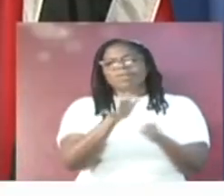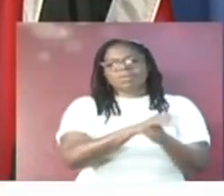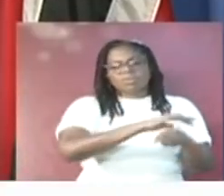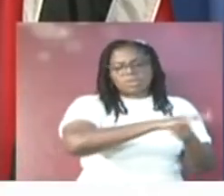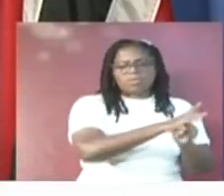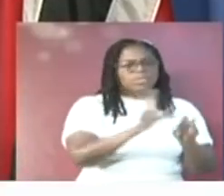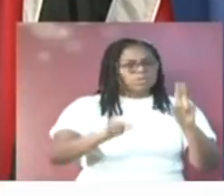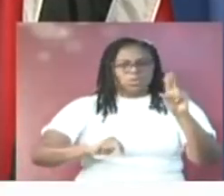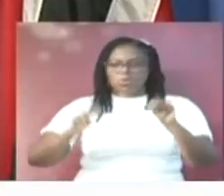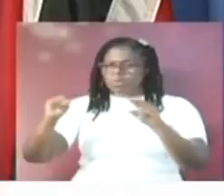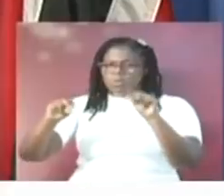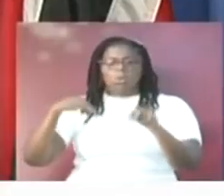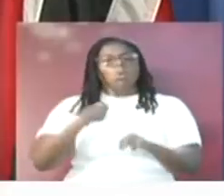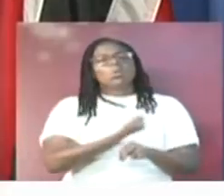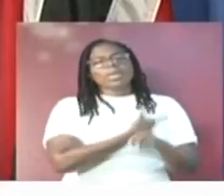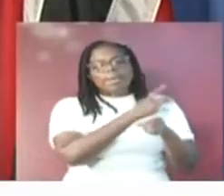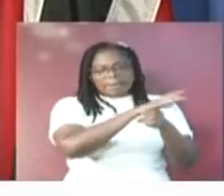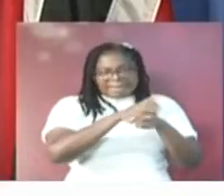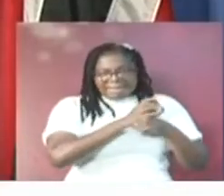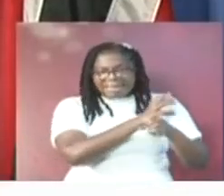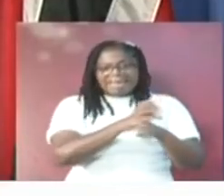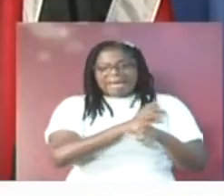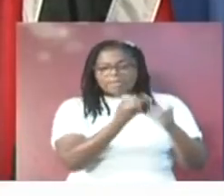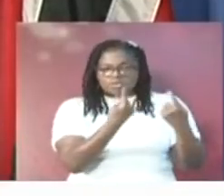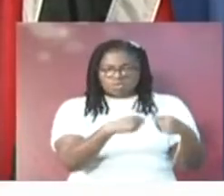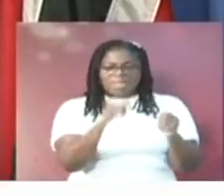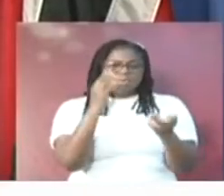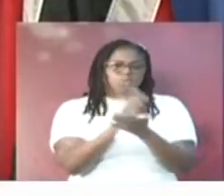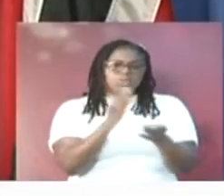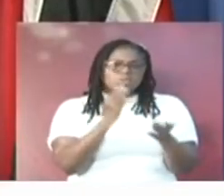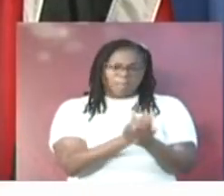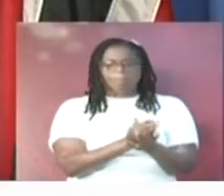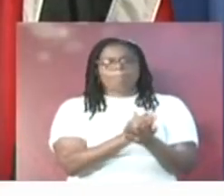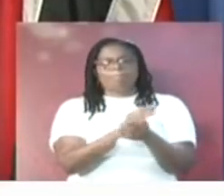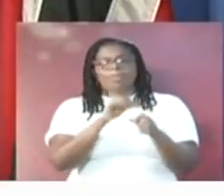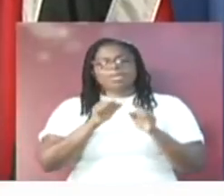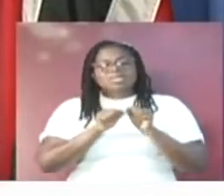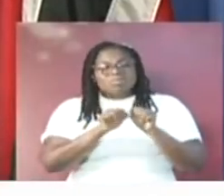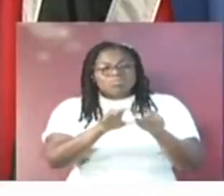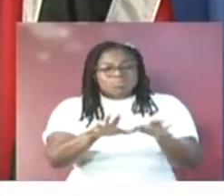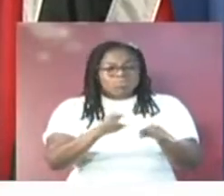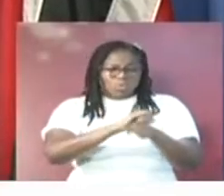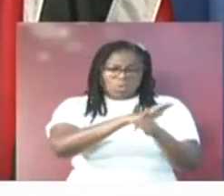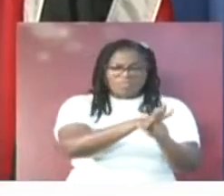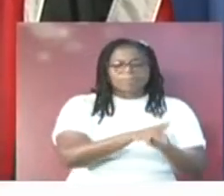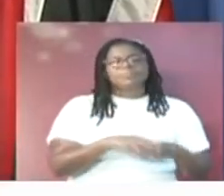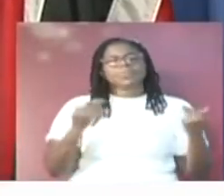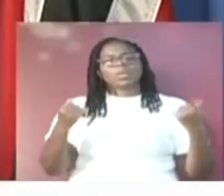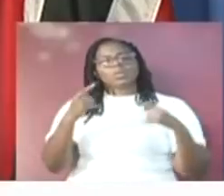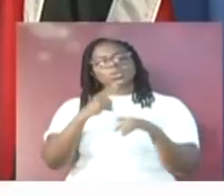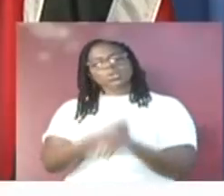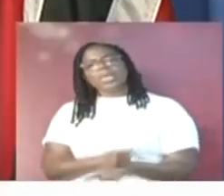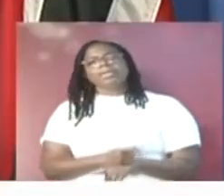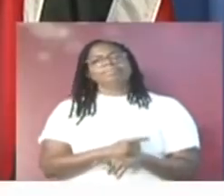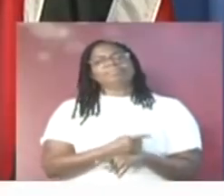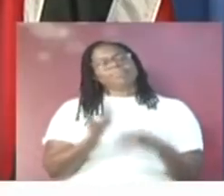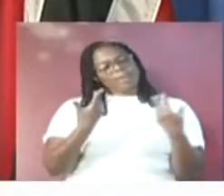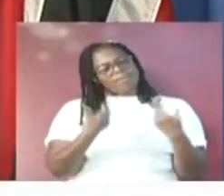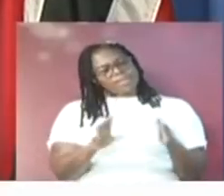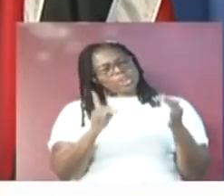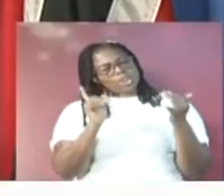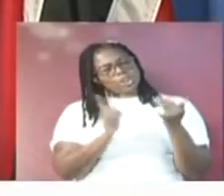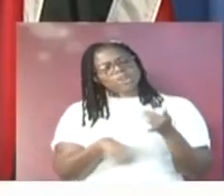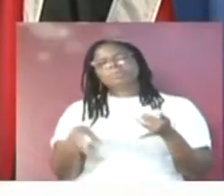to not get there are taken. So today you would have heard Dr. Hinds, as you would have been hearing